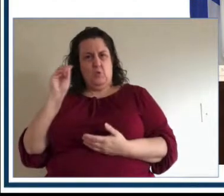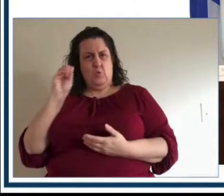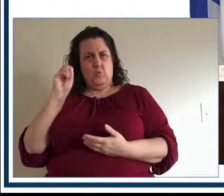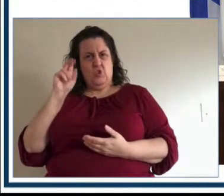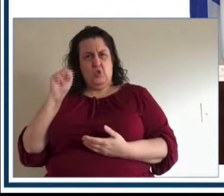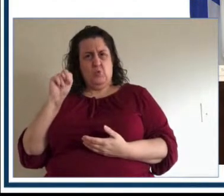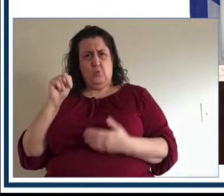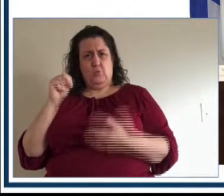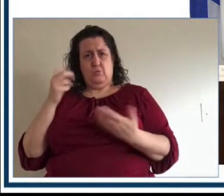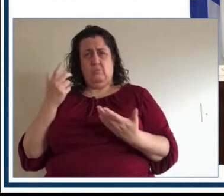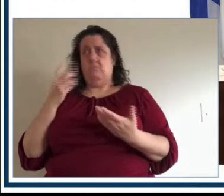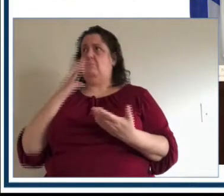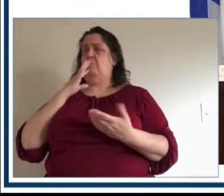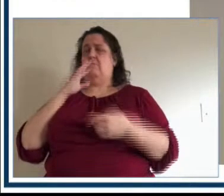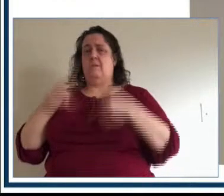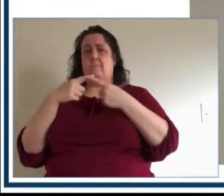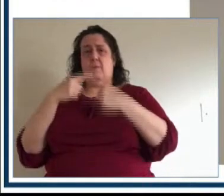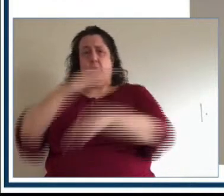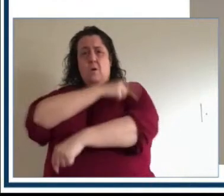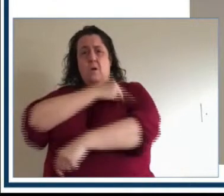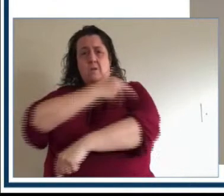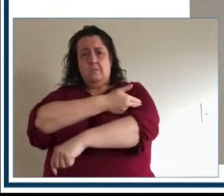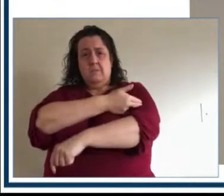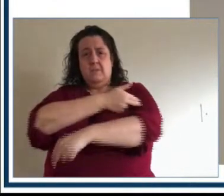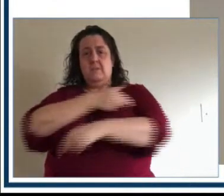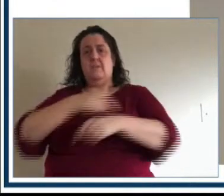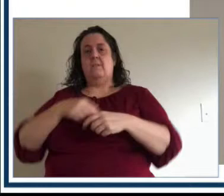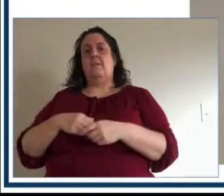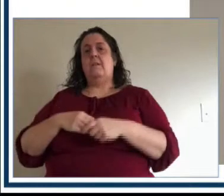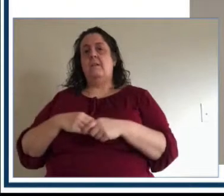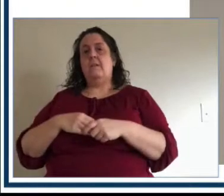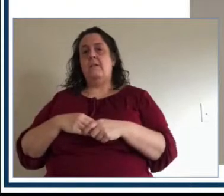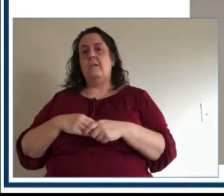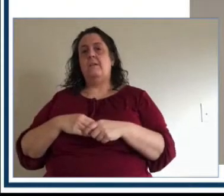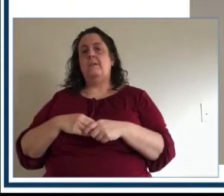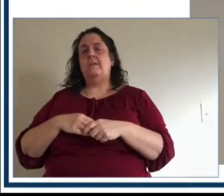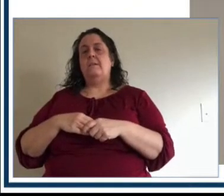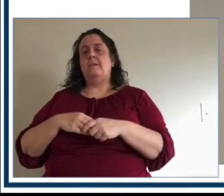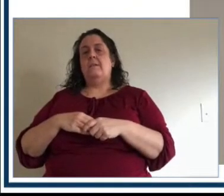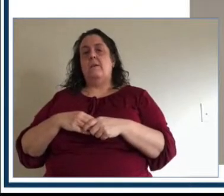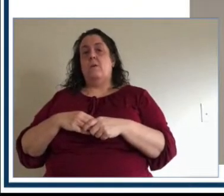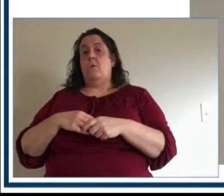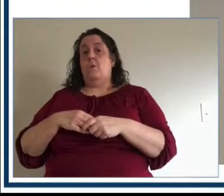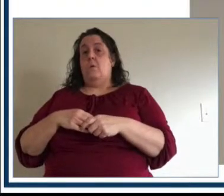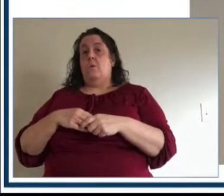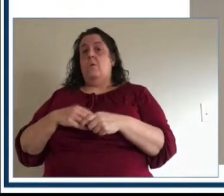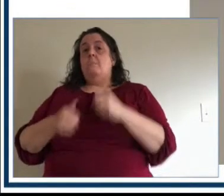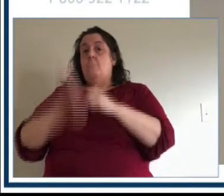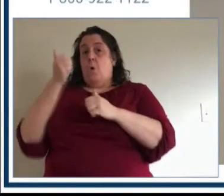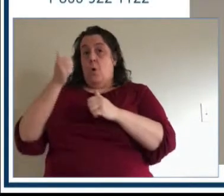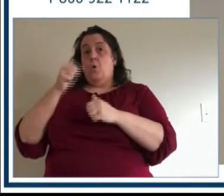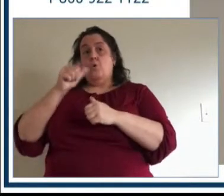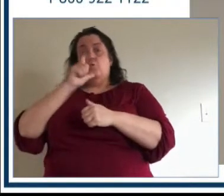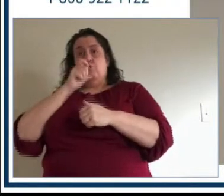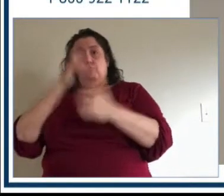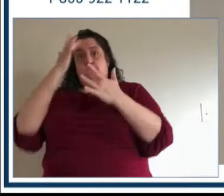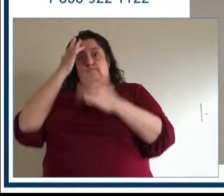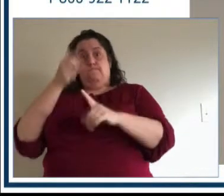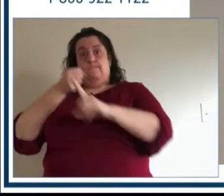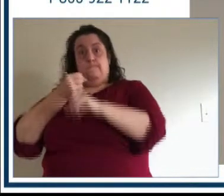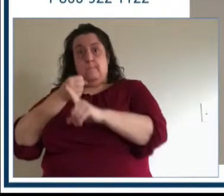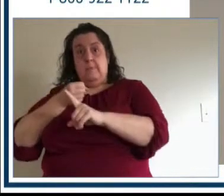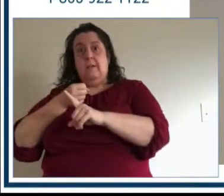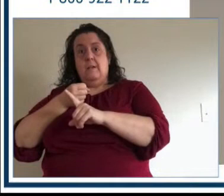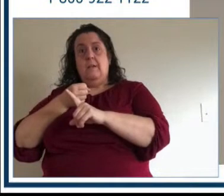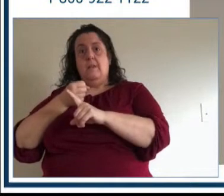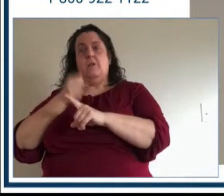that? With the time frame of when people would become, normally become ill, and our short incubation period, we're at a time where we should have